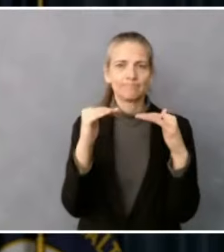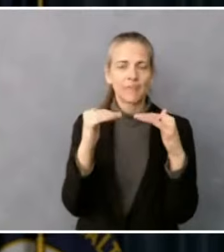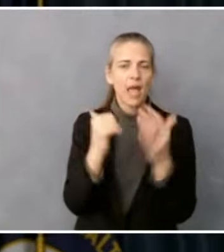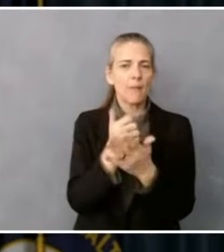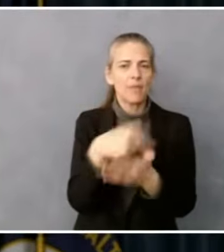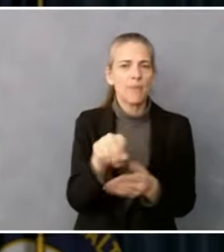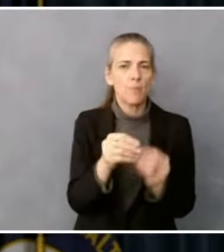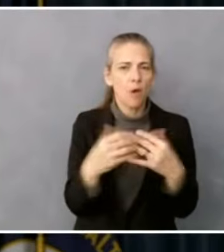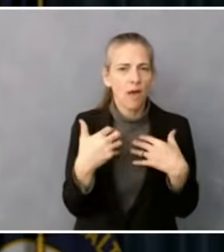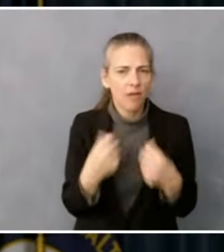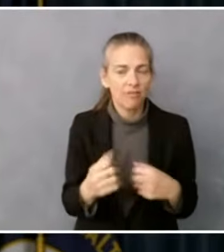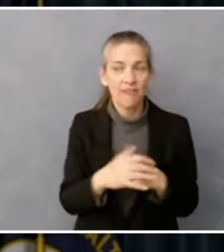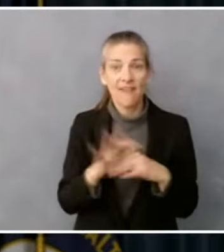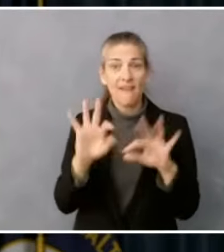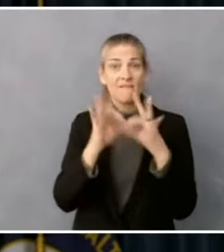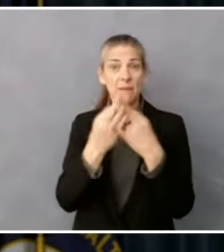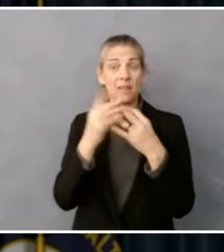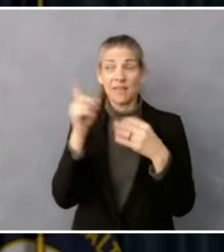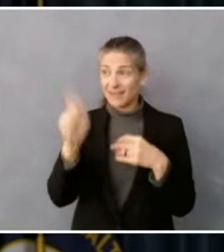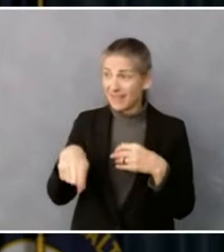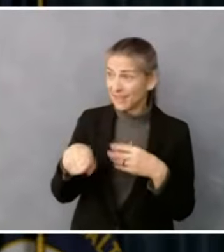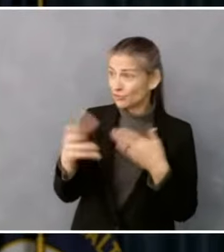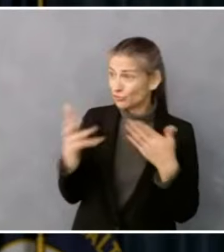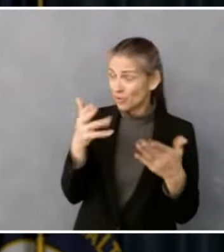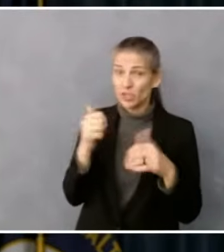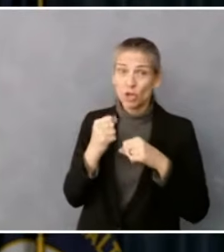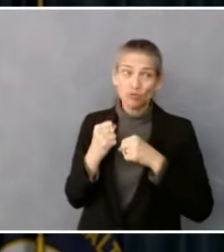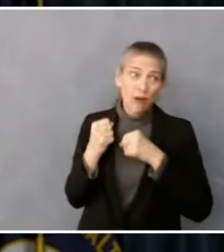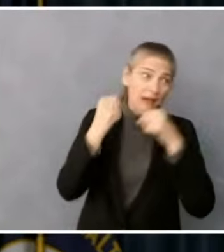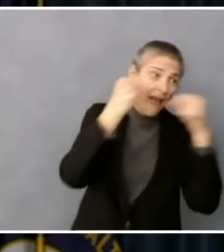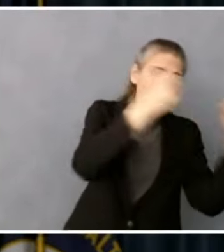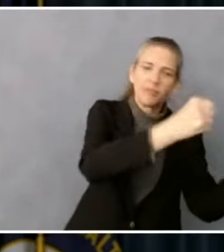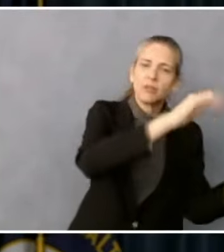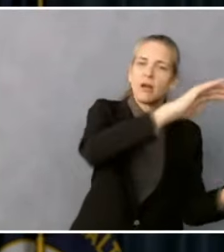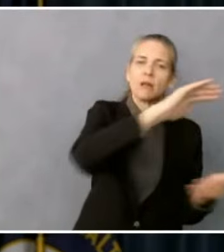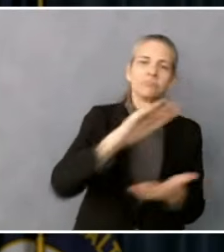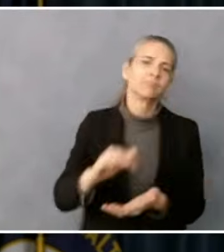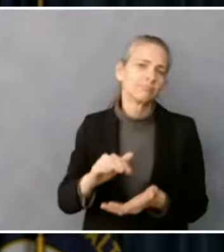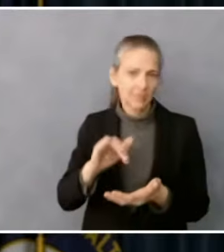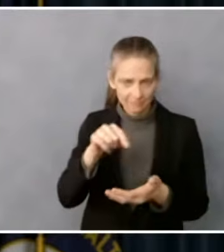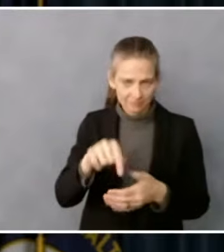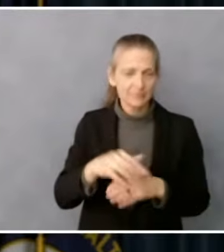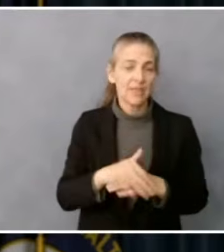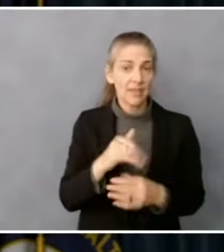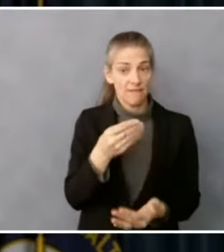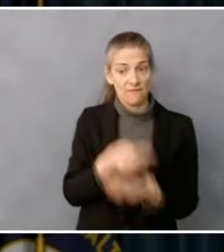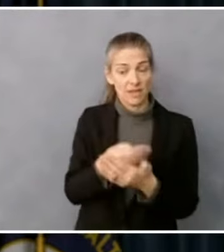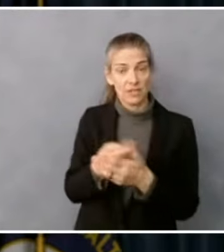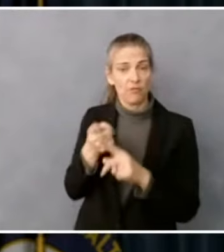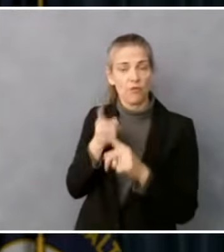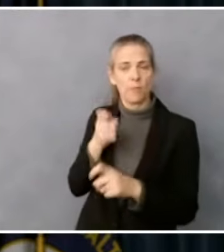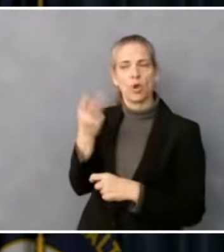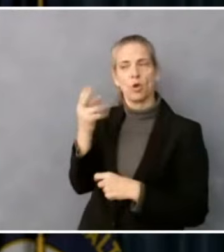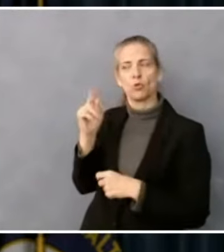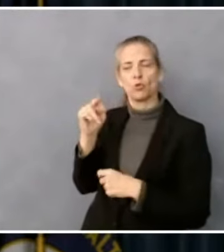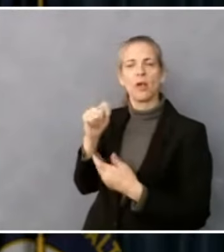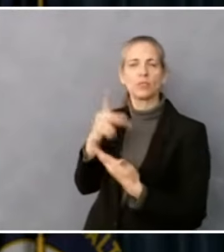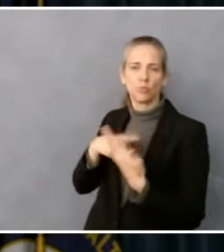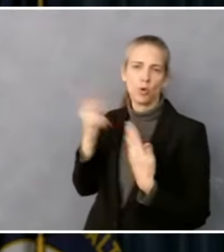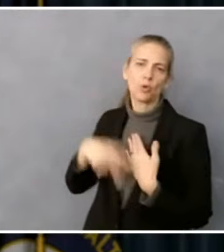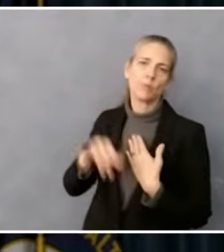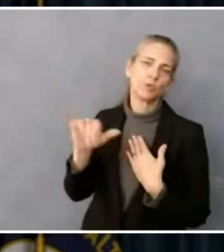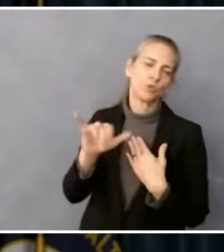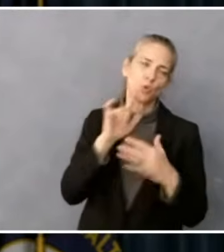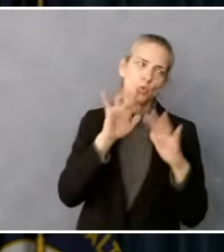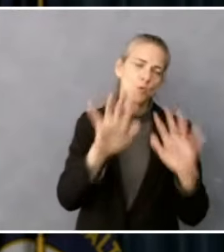for our families when they need vital services. We provided funding for this project through the grant program as well, so this is a great example